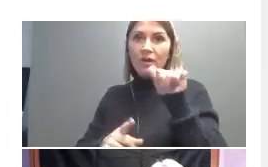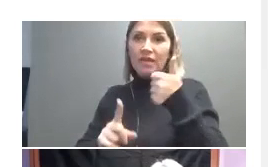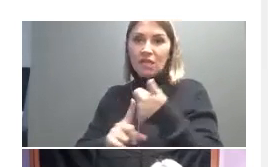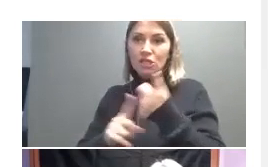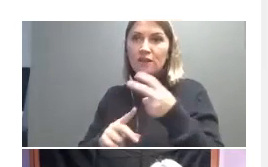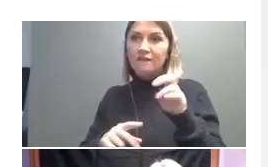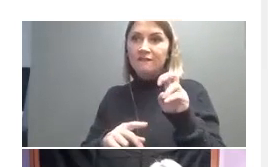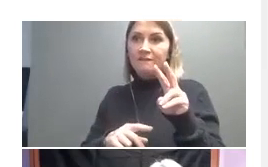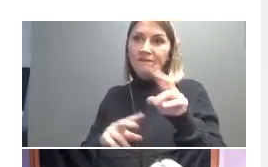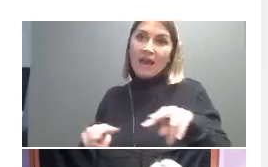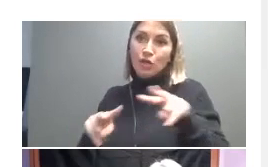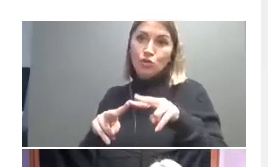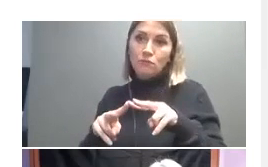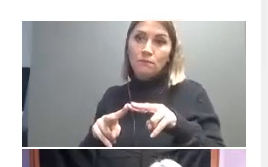them.